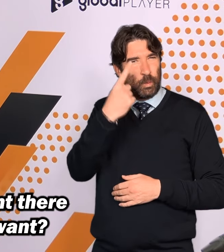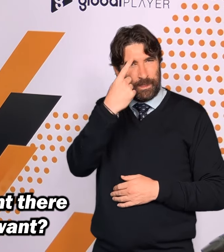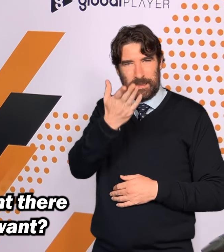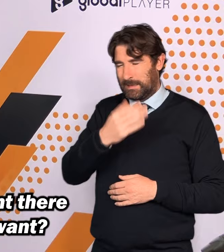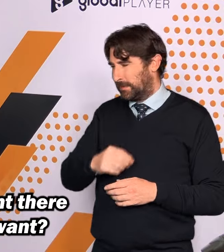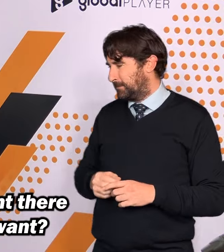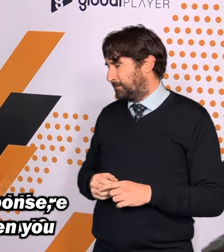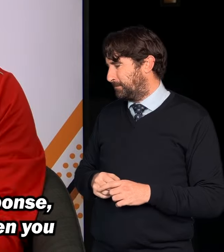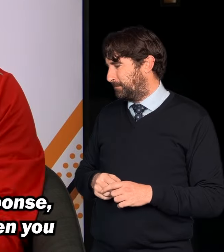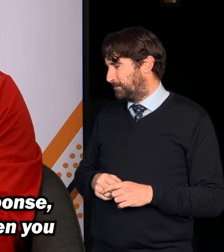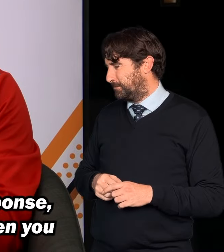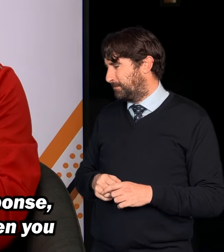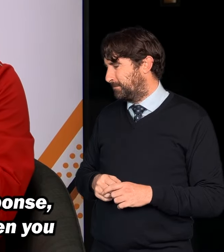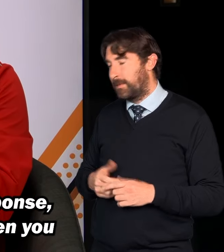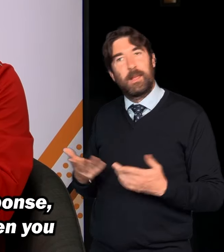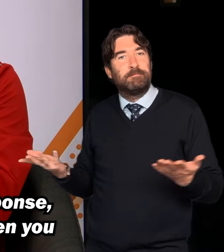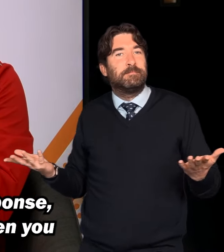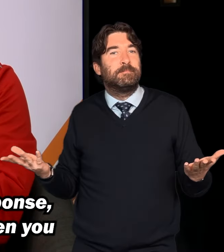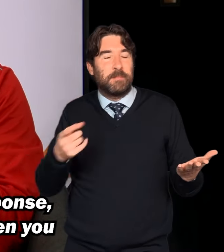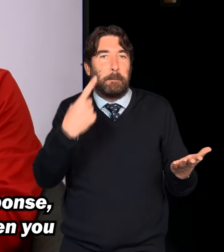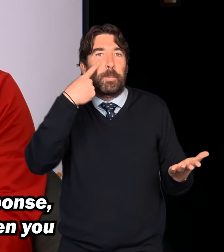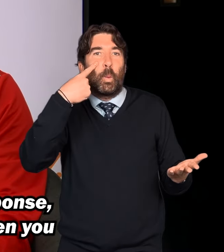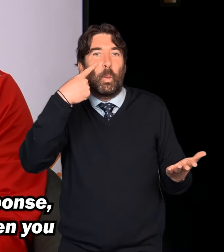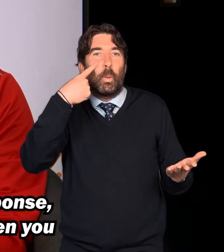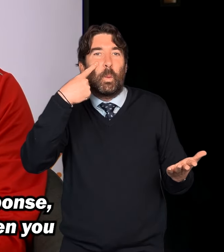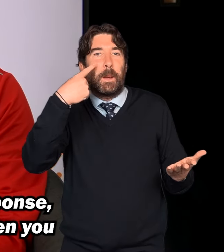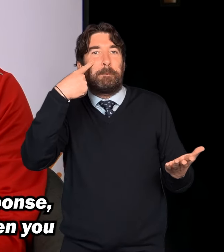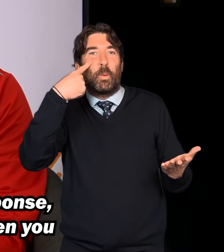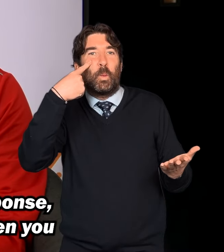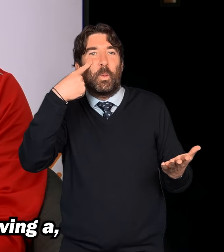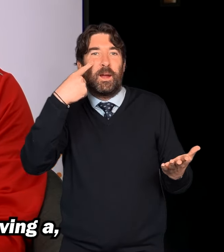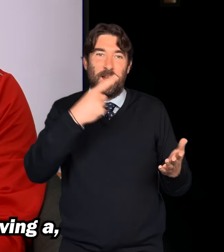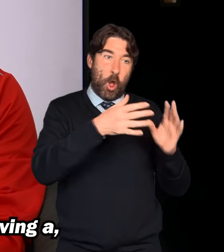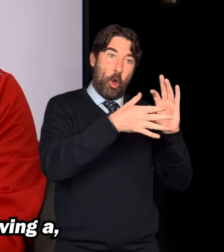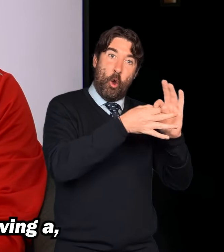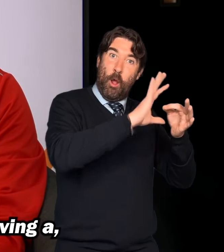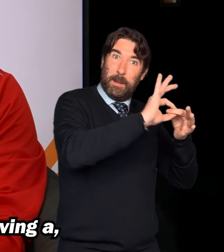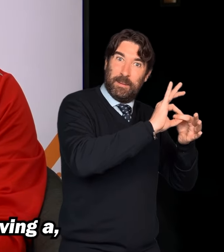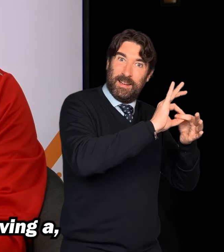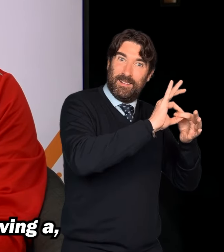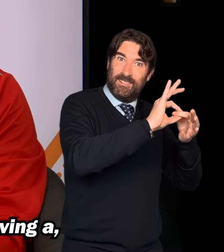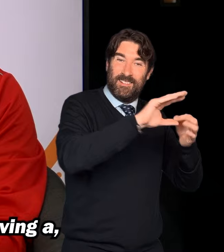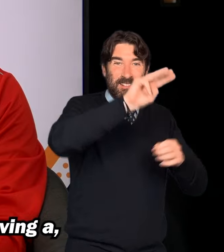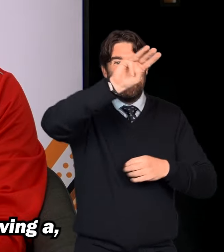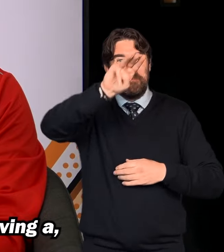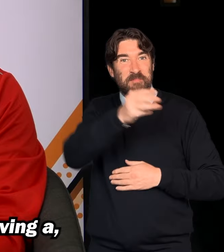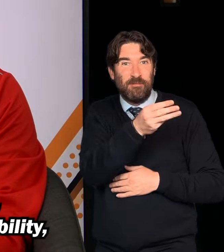get what you want. So obviously from that response, the first thing is that when you refer to people